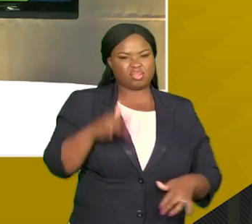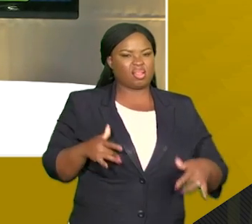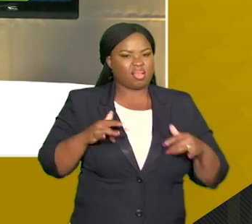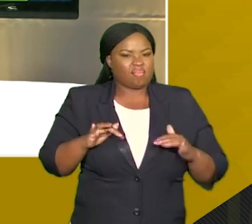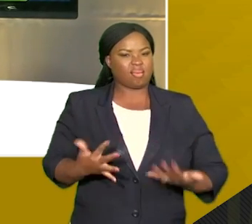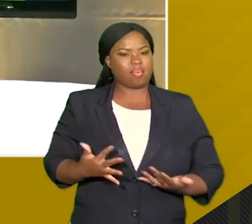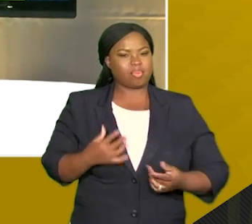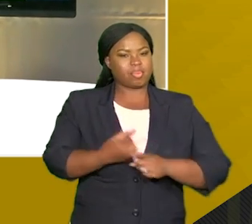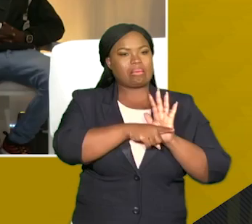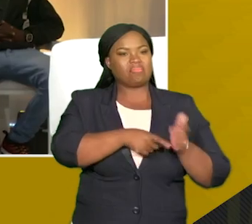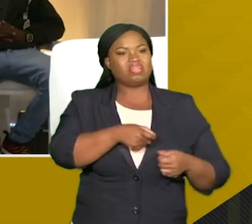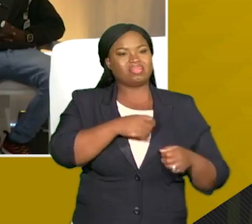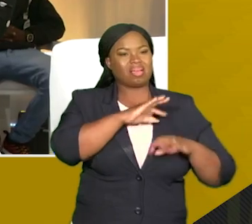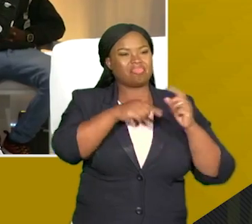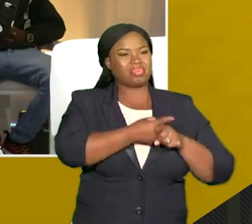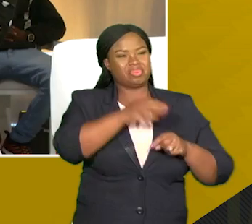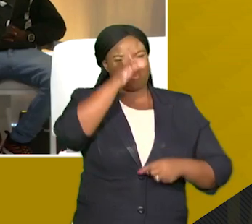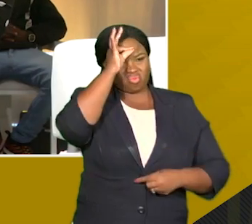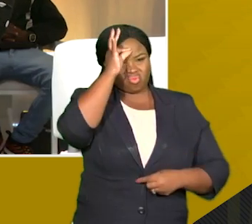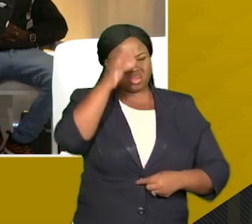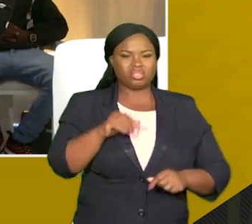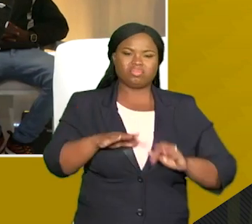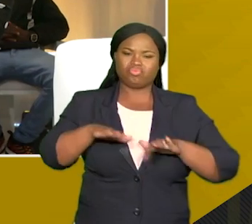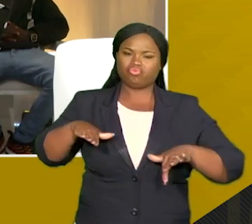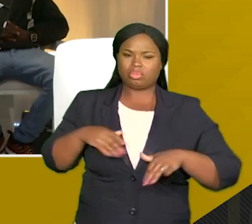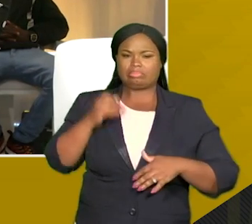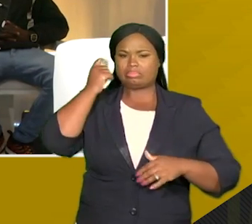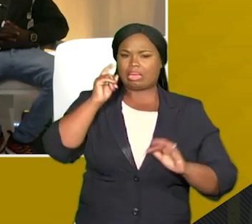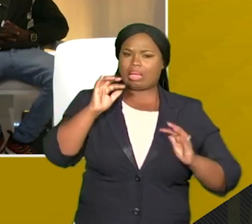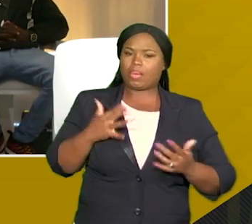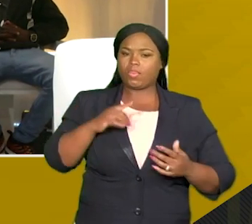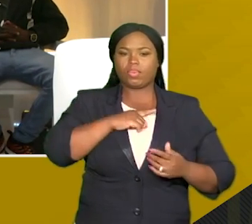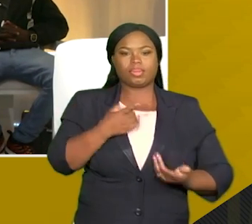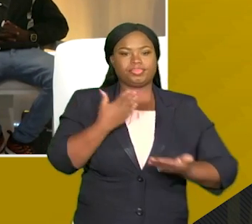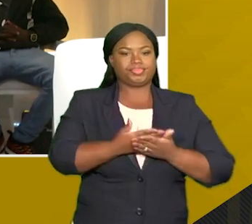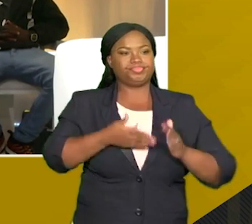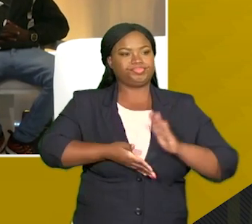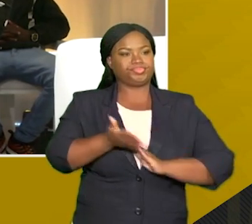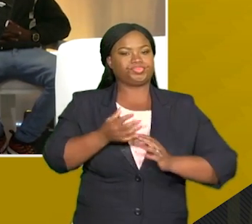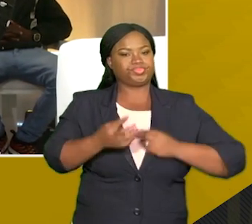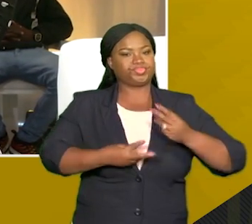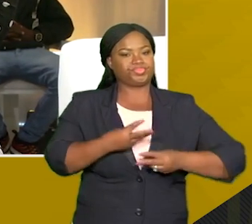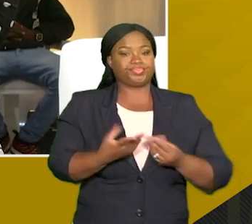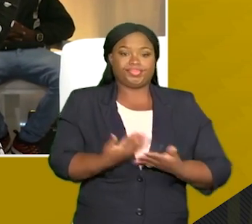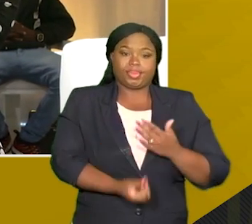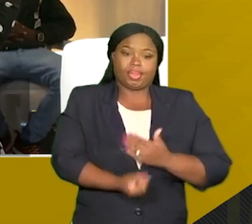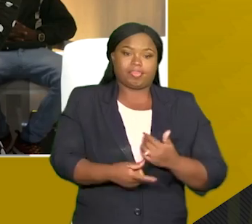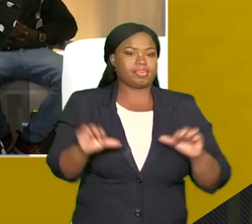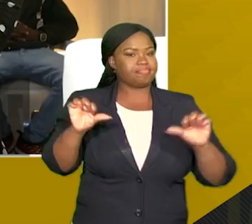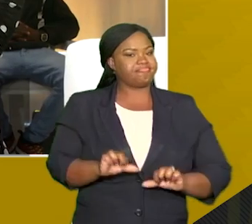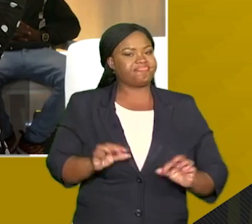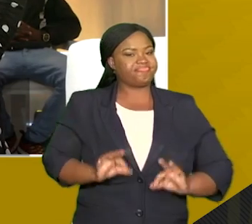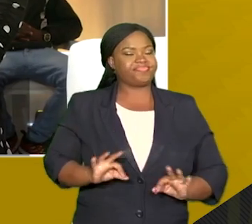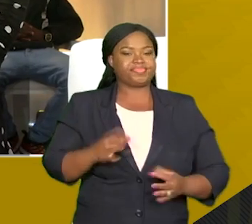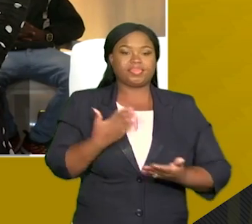type of life are they actually living? And why am I prepared na bantu na babu telling? Yes, this cat unga hambu m 17 kwenze ungapsabu ya